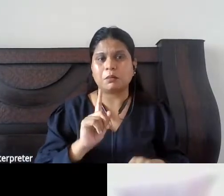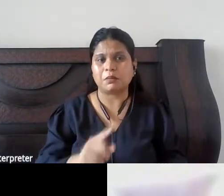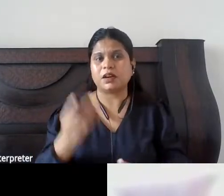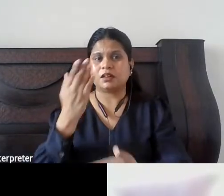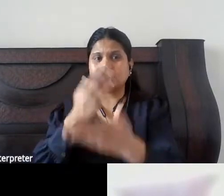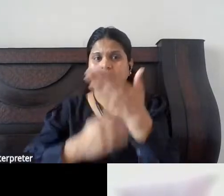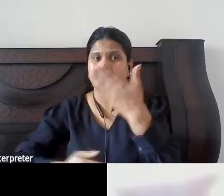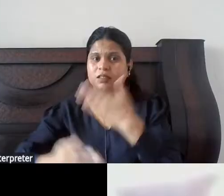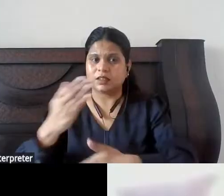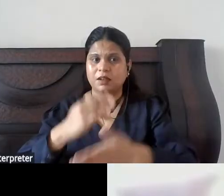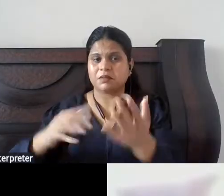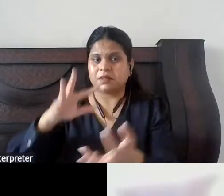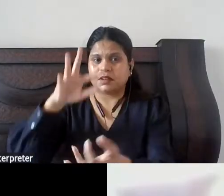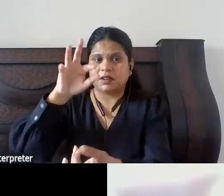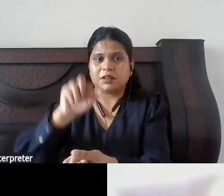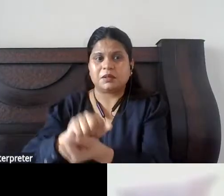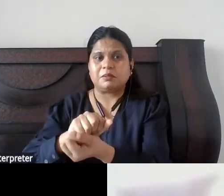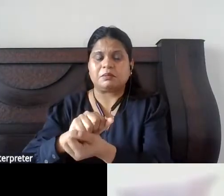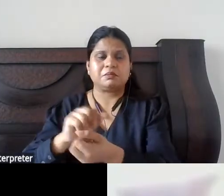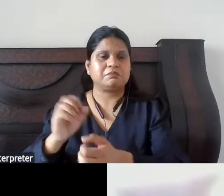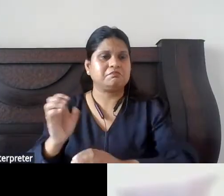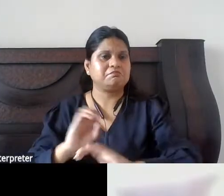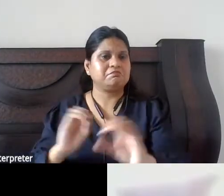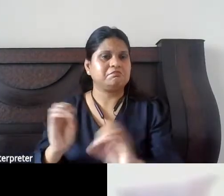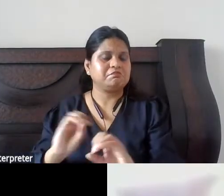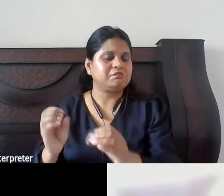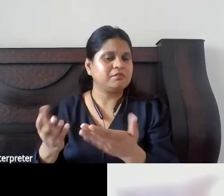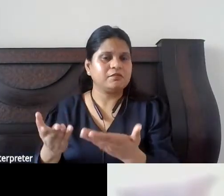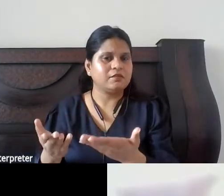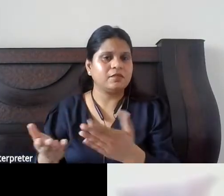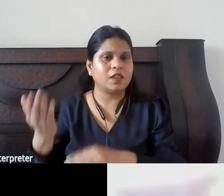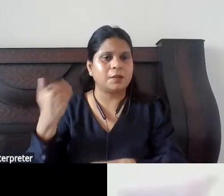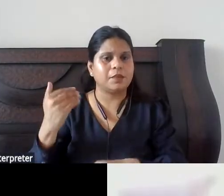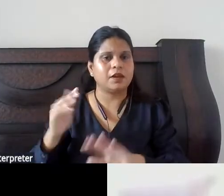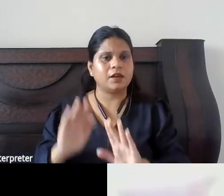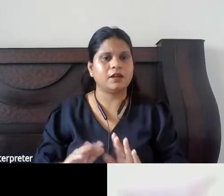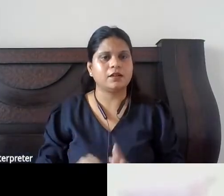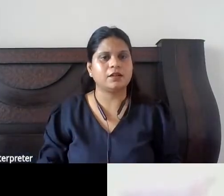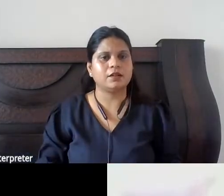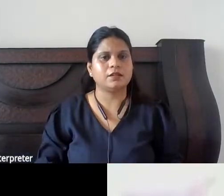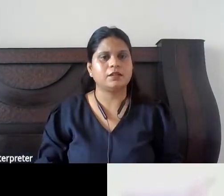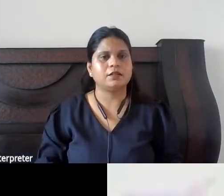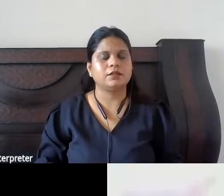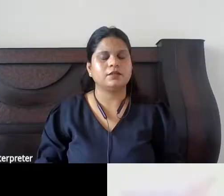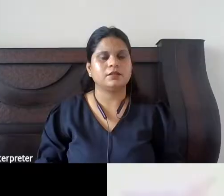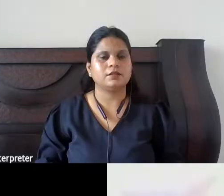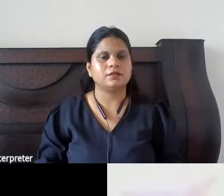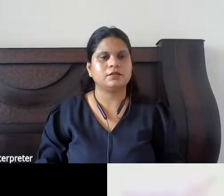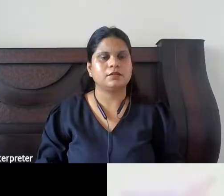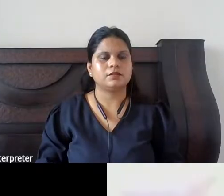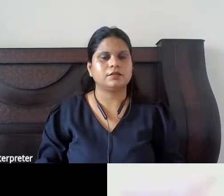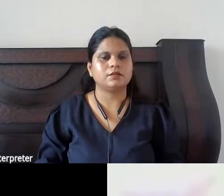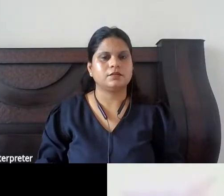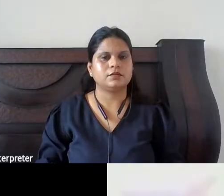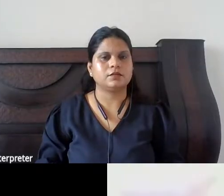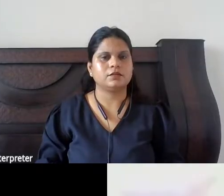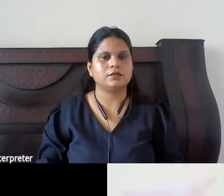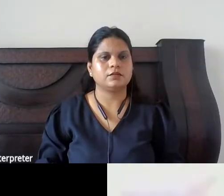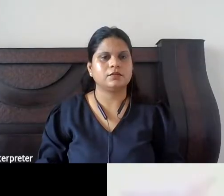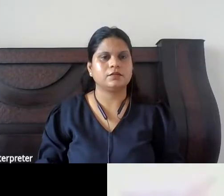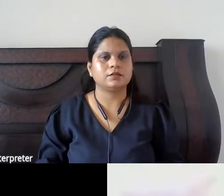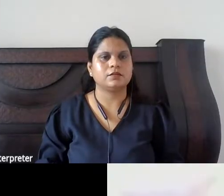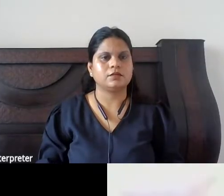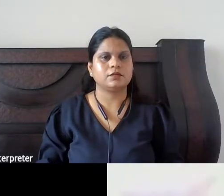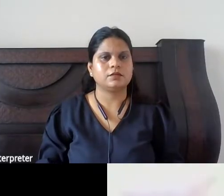were expecting from the census 2011. Now that huge period has already over,